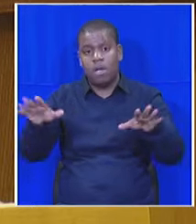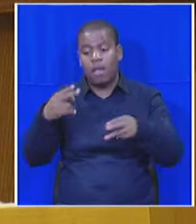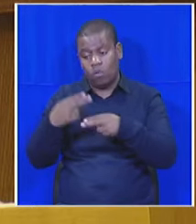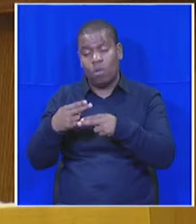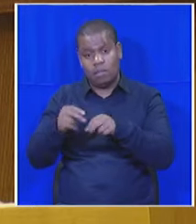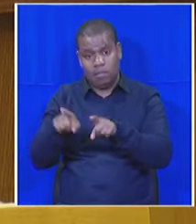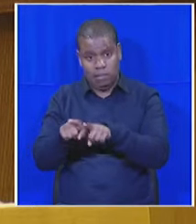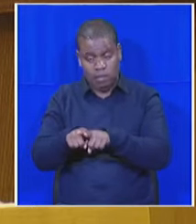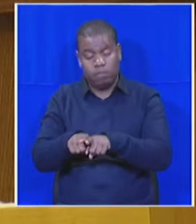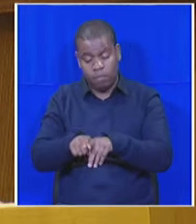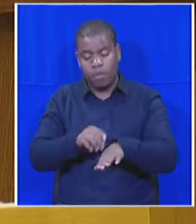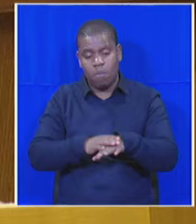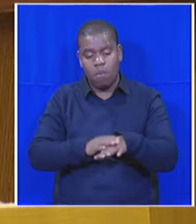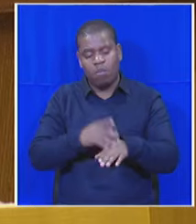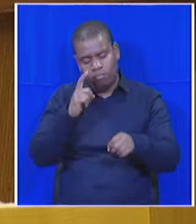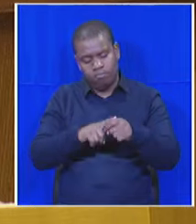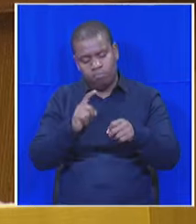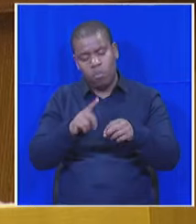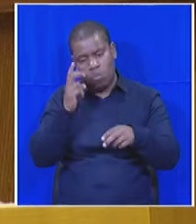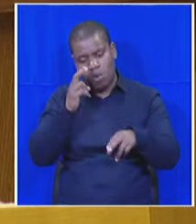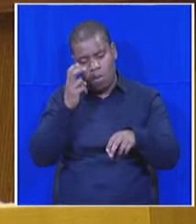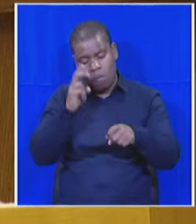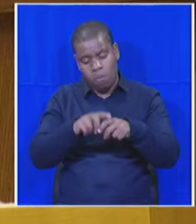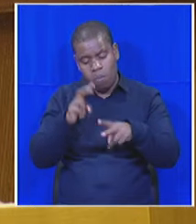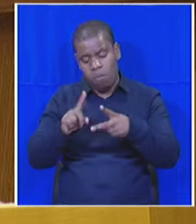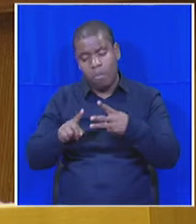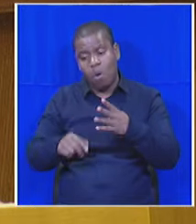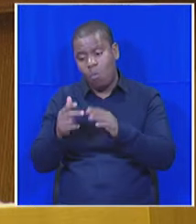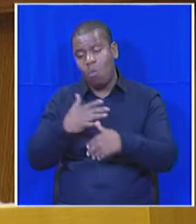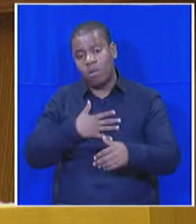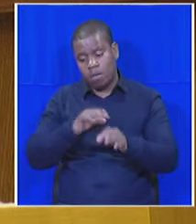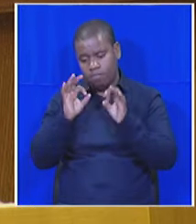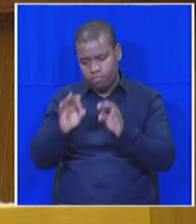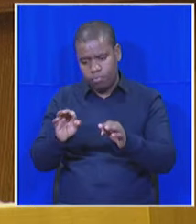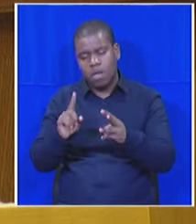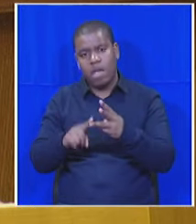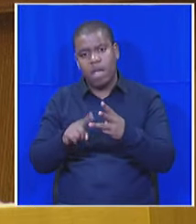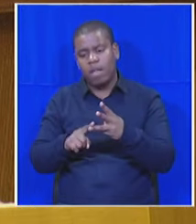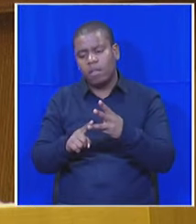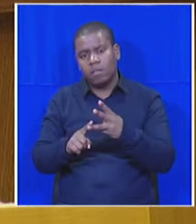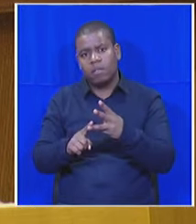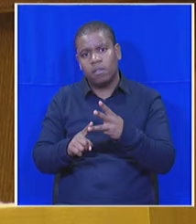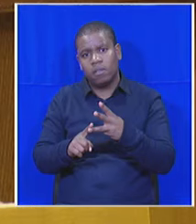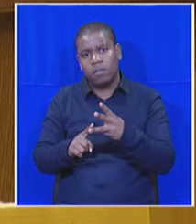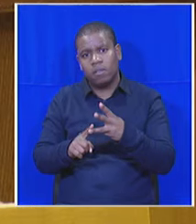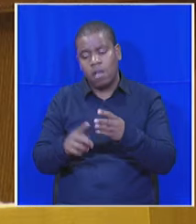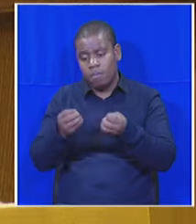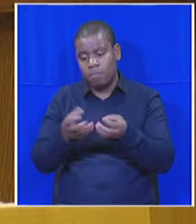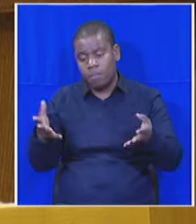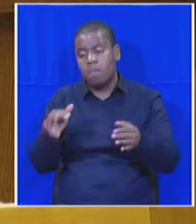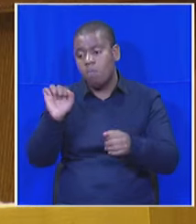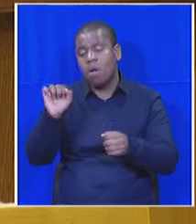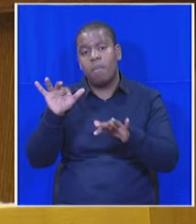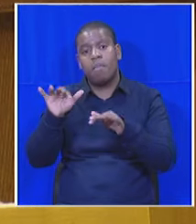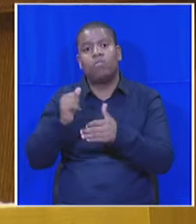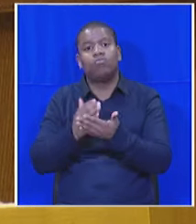is done in accordance with the requirements of the water policies and legislation that is critical for the delivering of the people's right